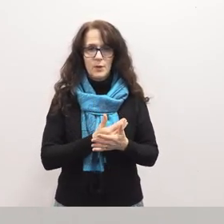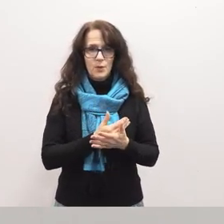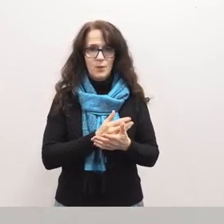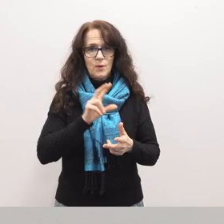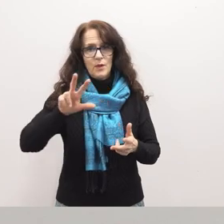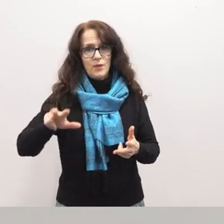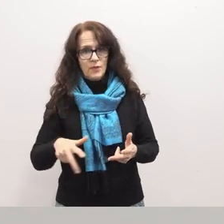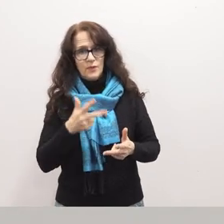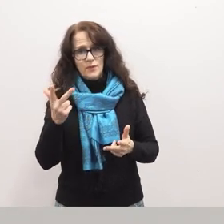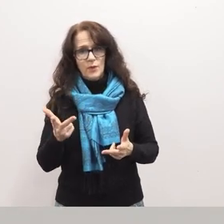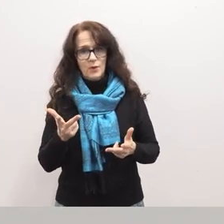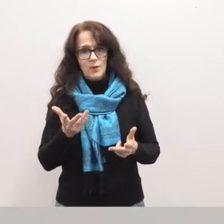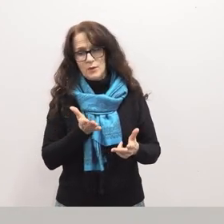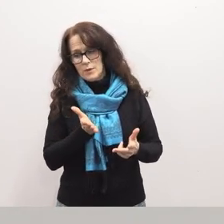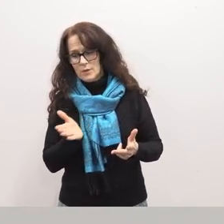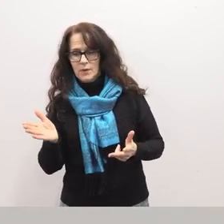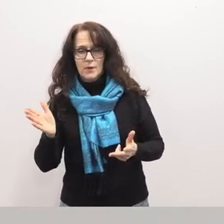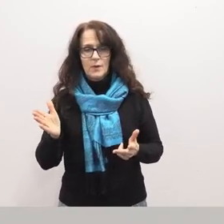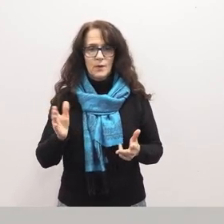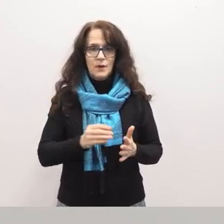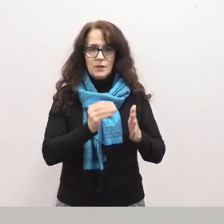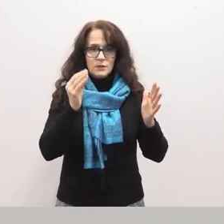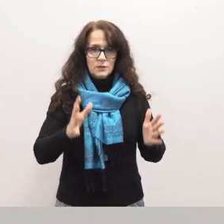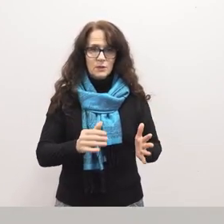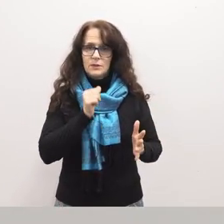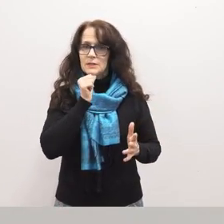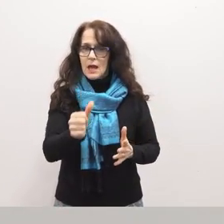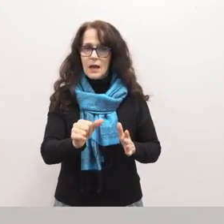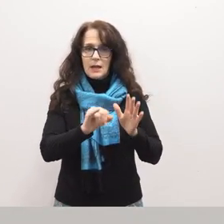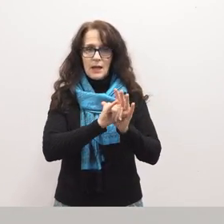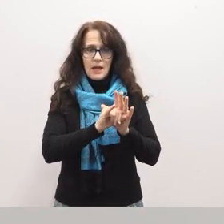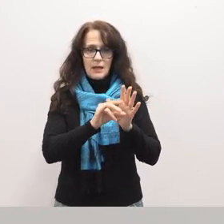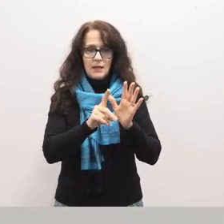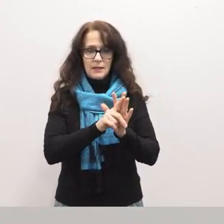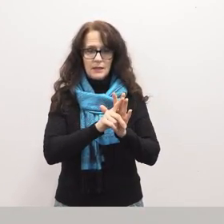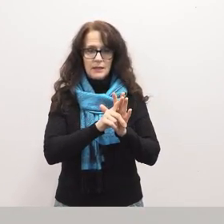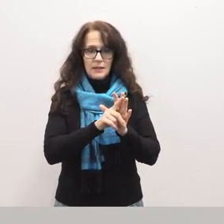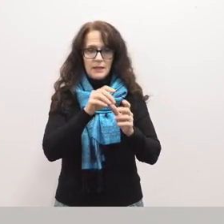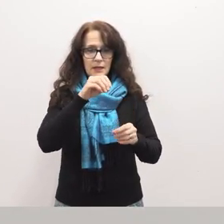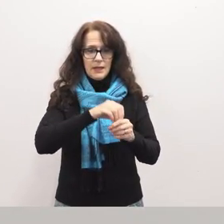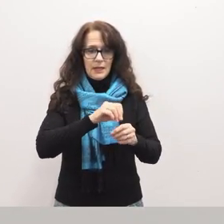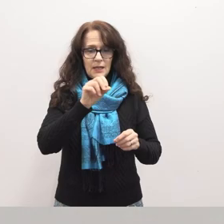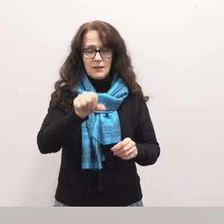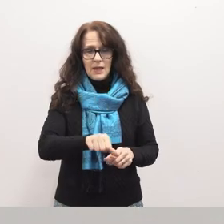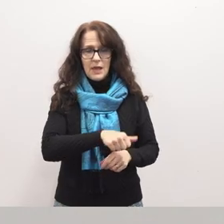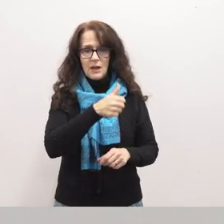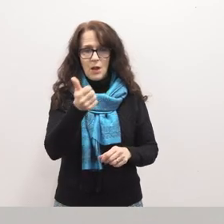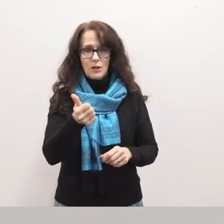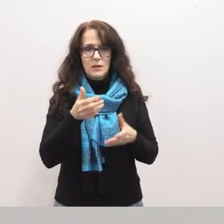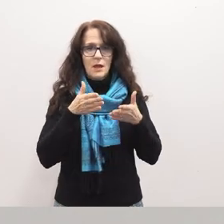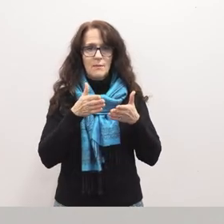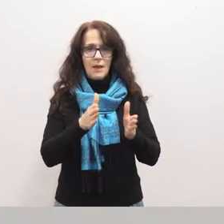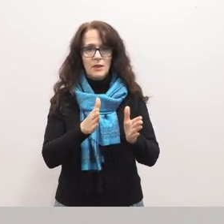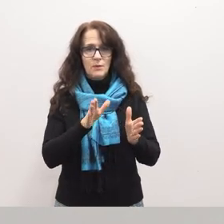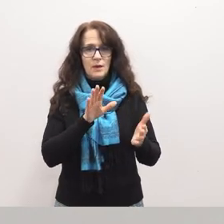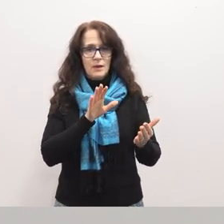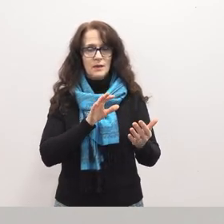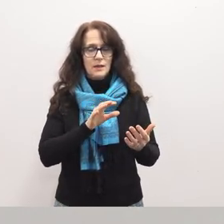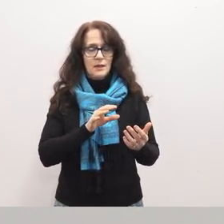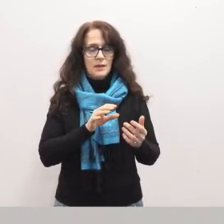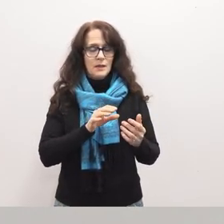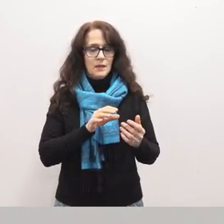allow is students that did not get identified in that alternative pathway approach to